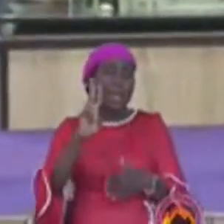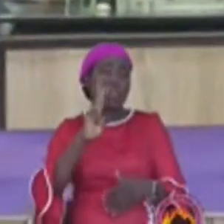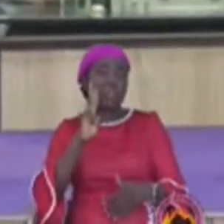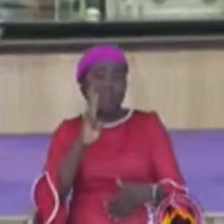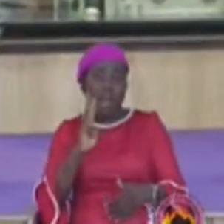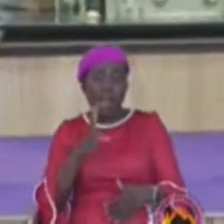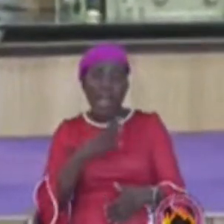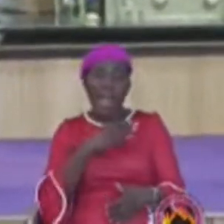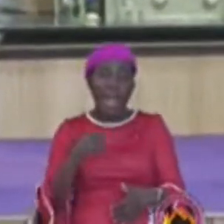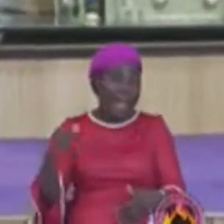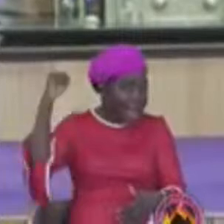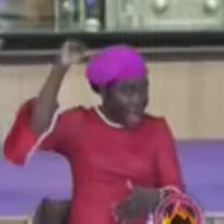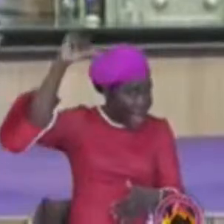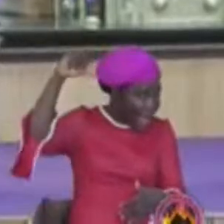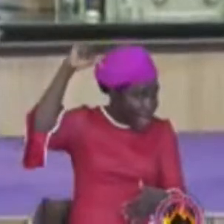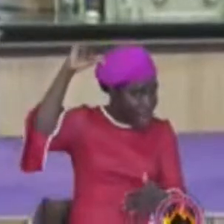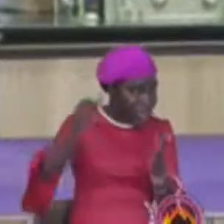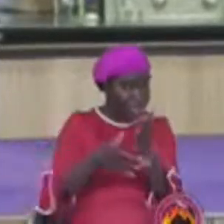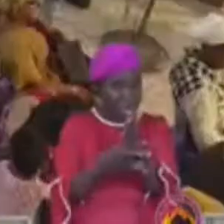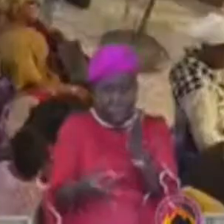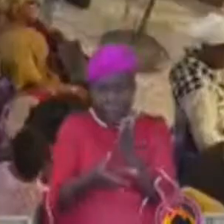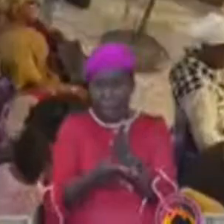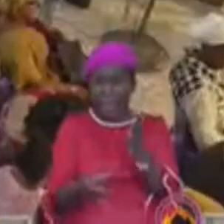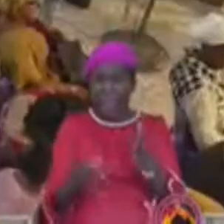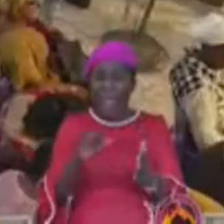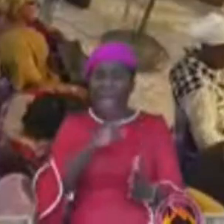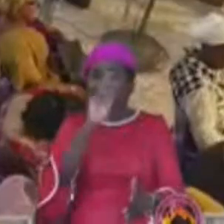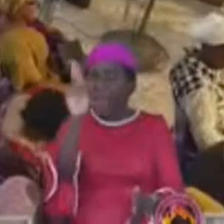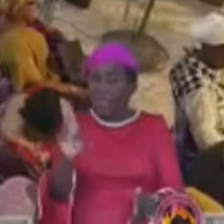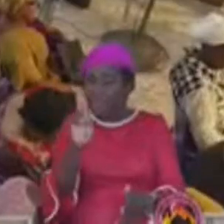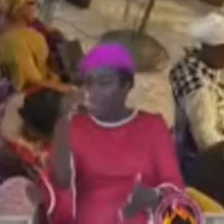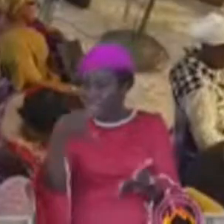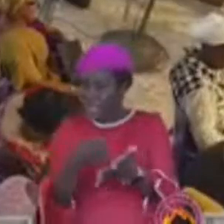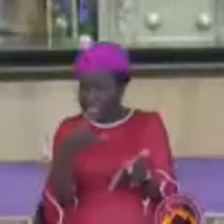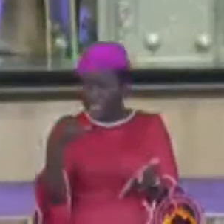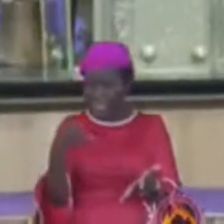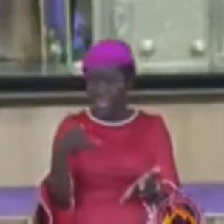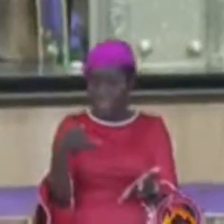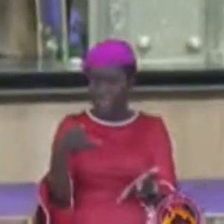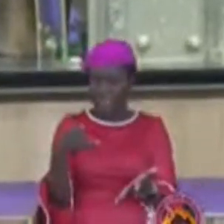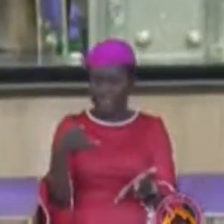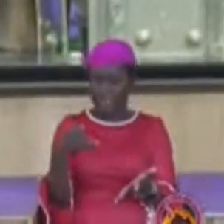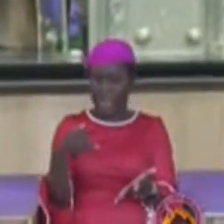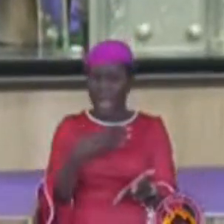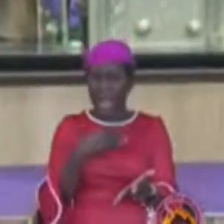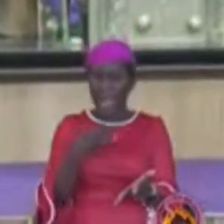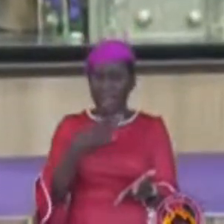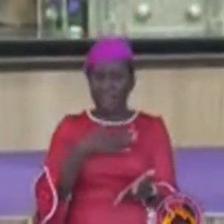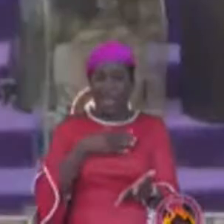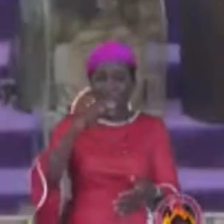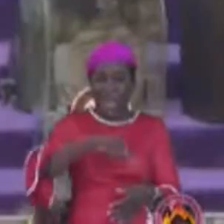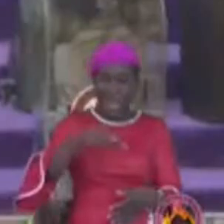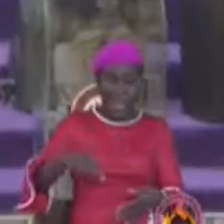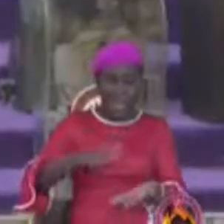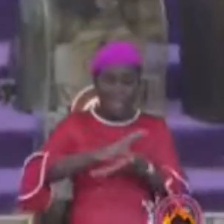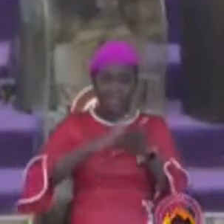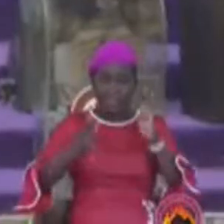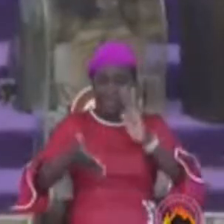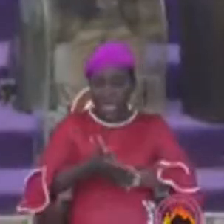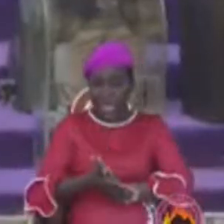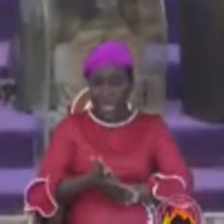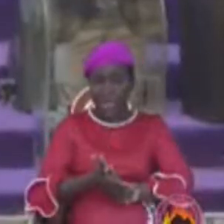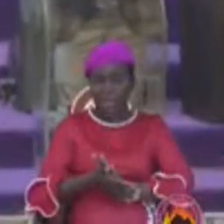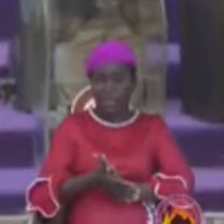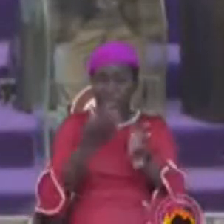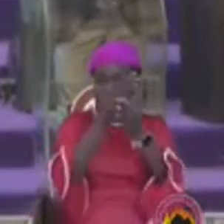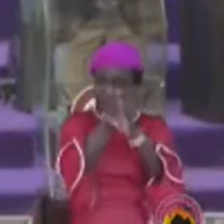le ko pe na he went for the labor later ko pe na mo tu wa lo mo tu wa nka iwe